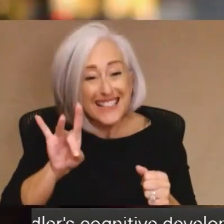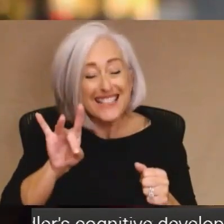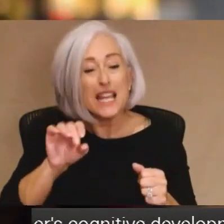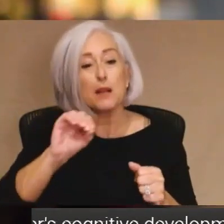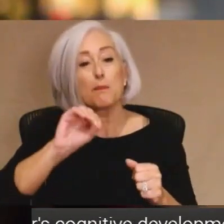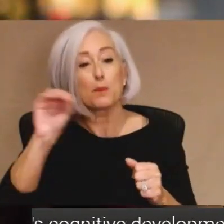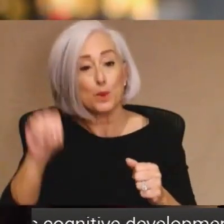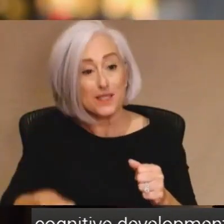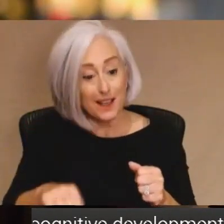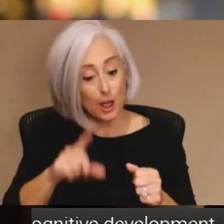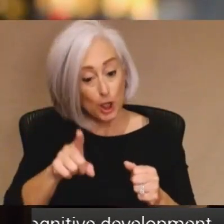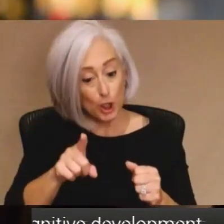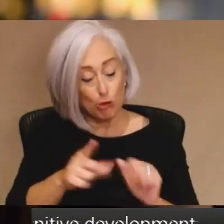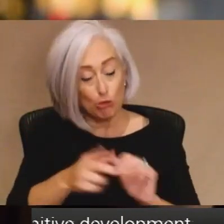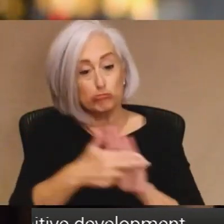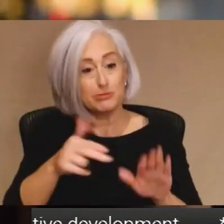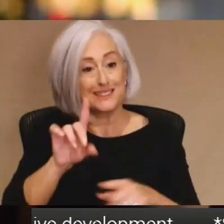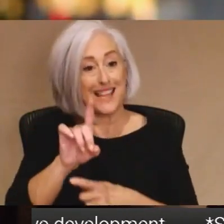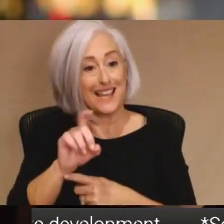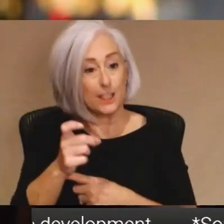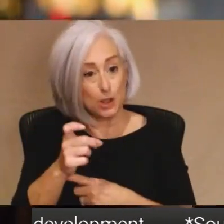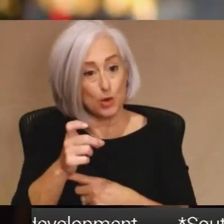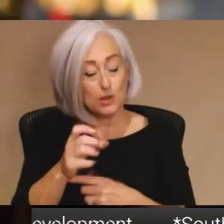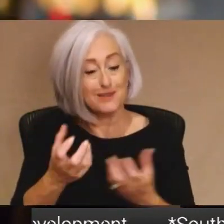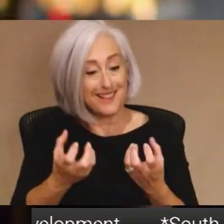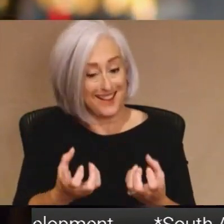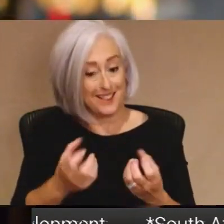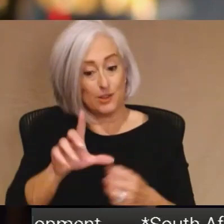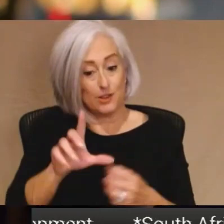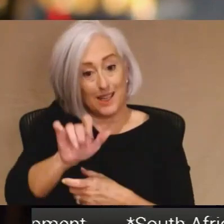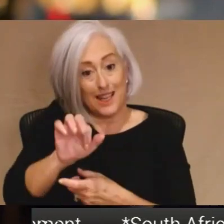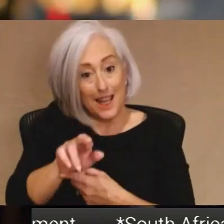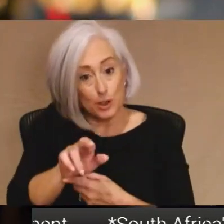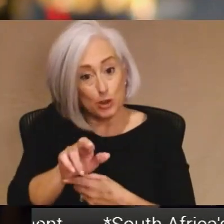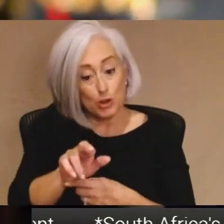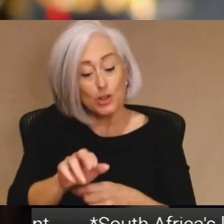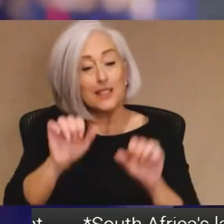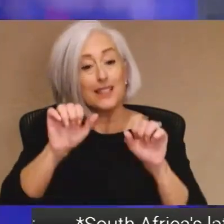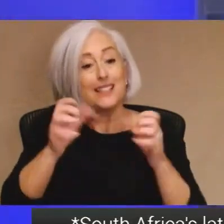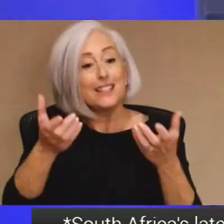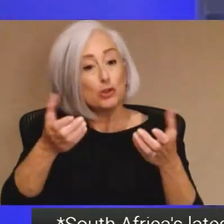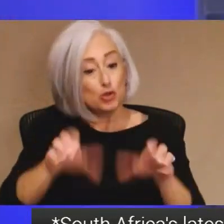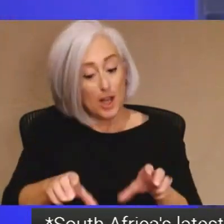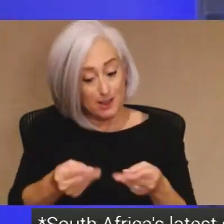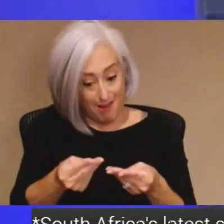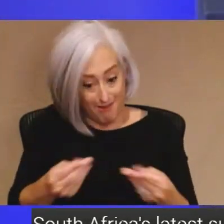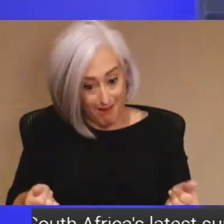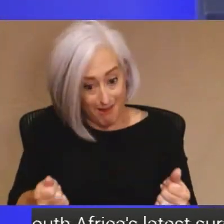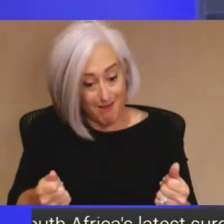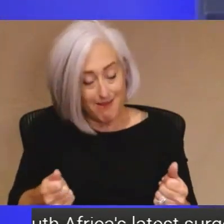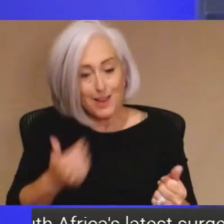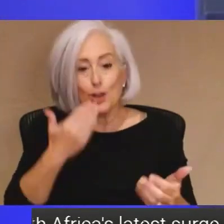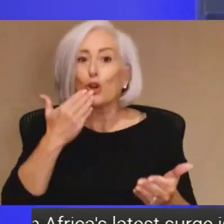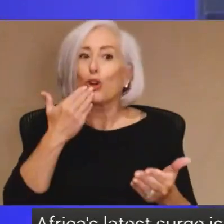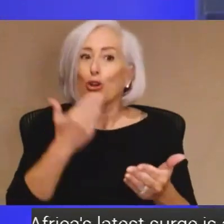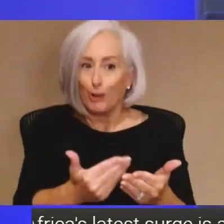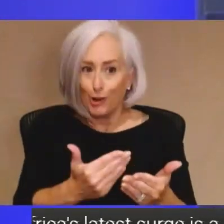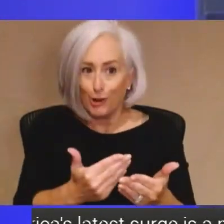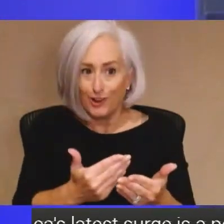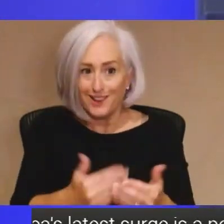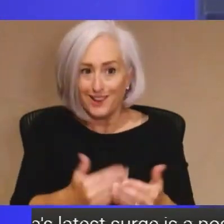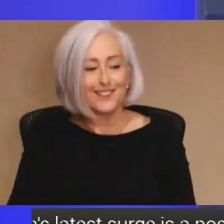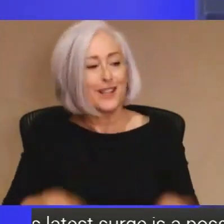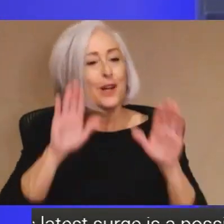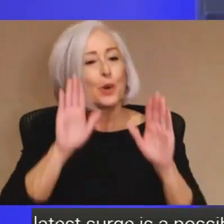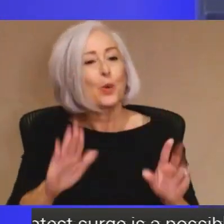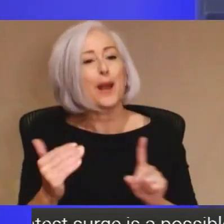should know that your chances of being cured are extremely good. Great reminder and great message. Thanks for being with us today. Don't forget, you can